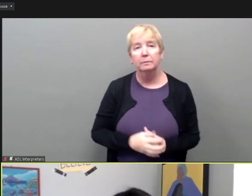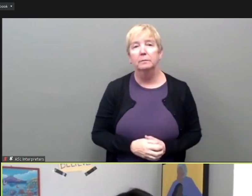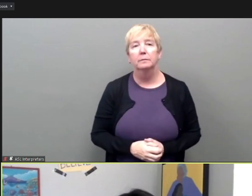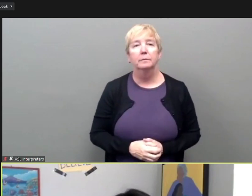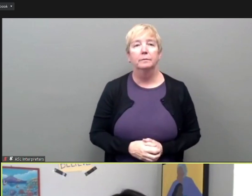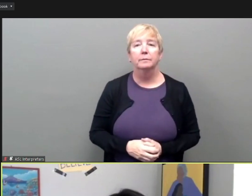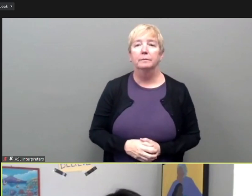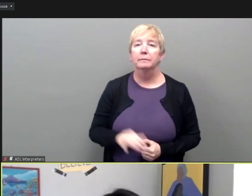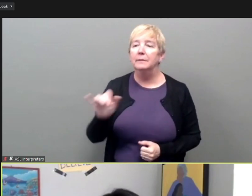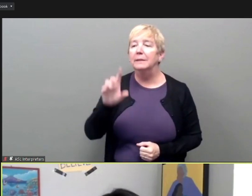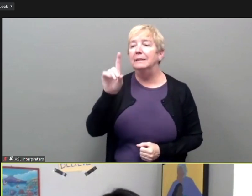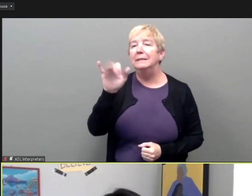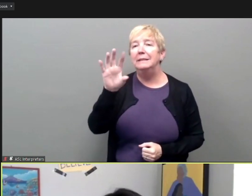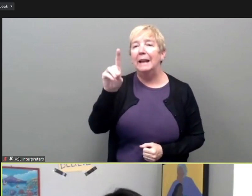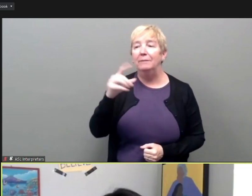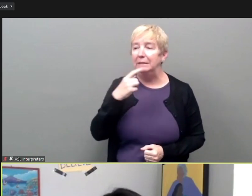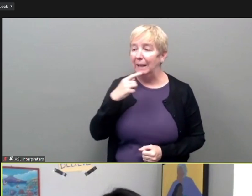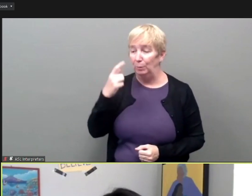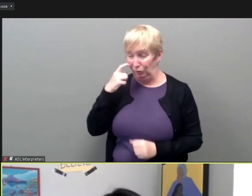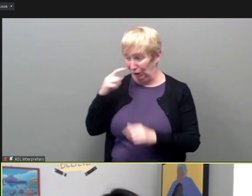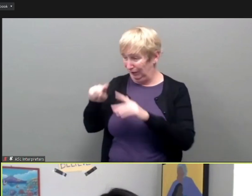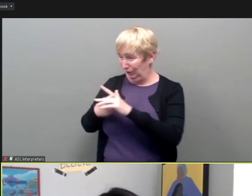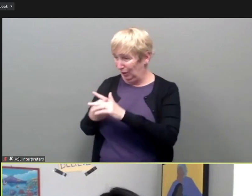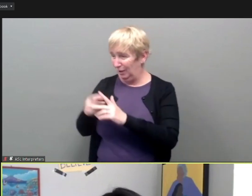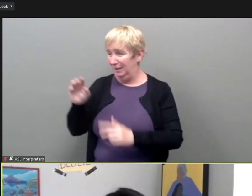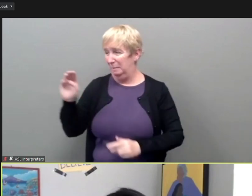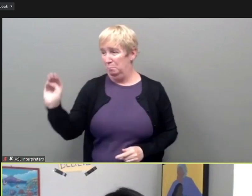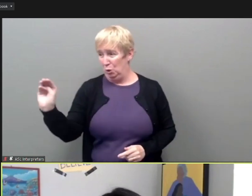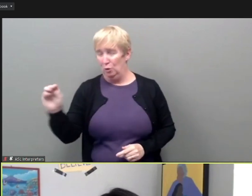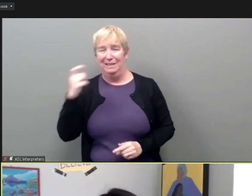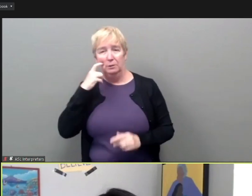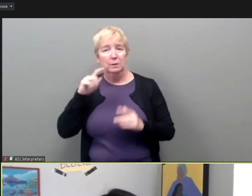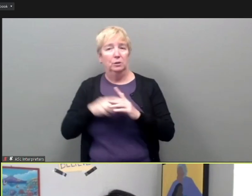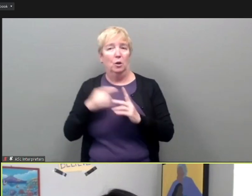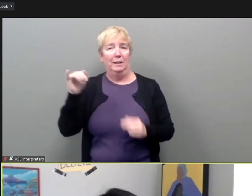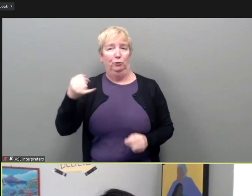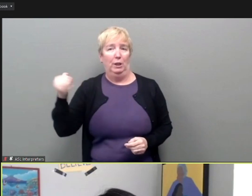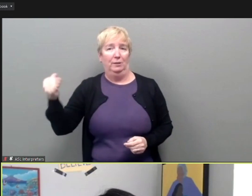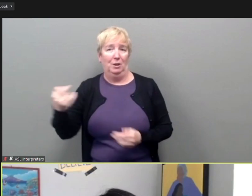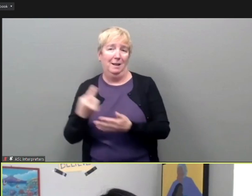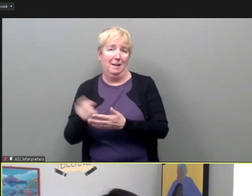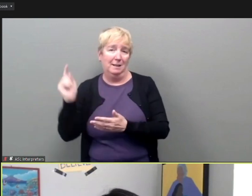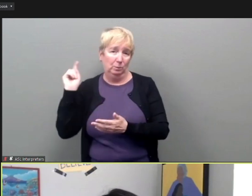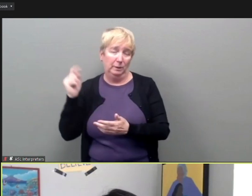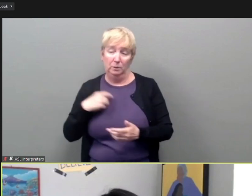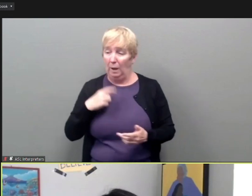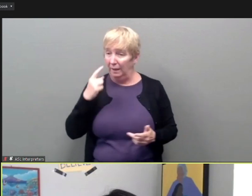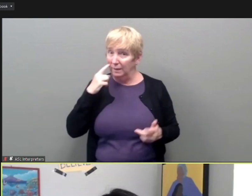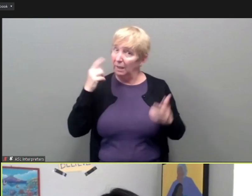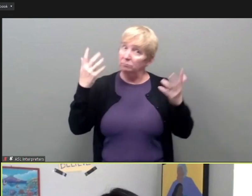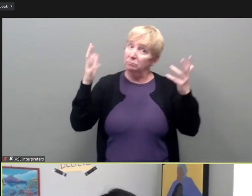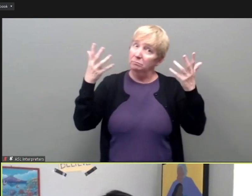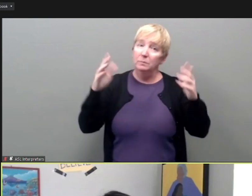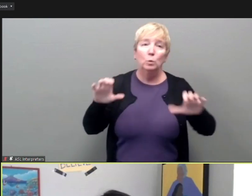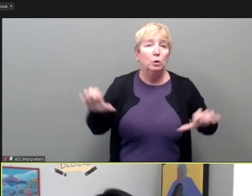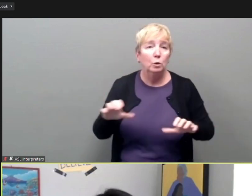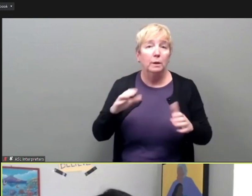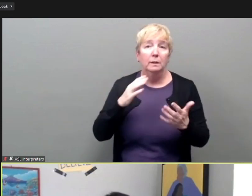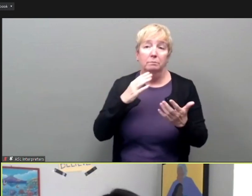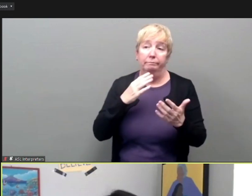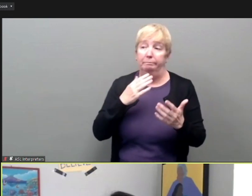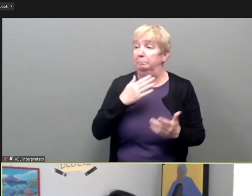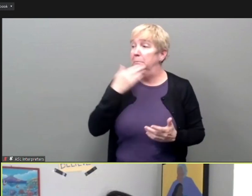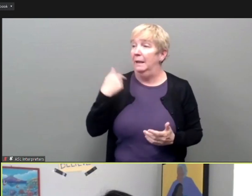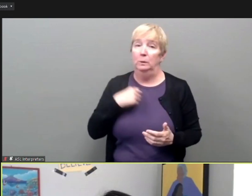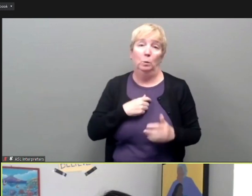just turned on Moderna and J&J just last week. So I think we're doing as best as we can, but